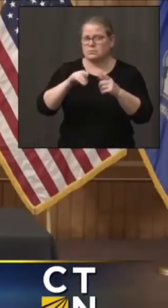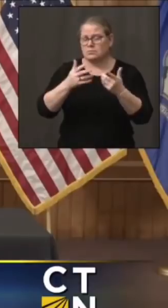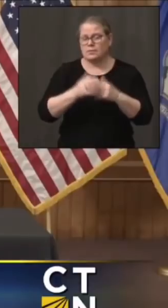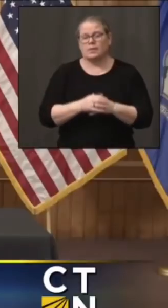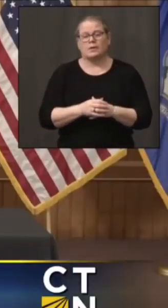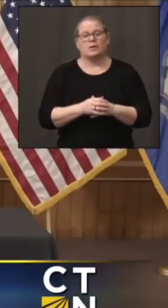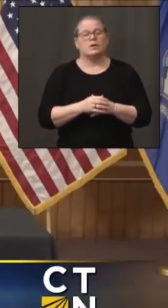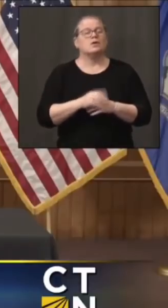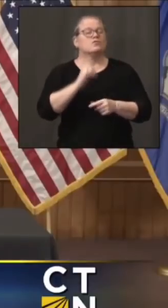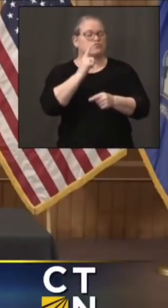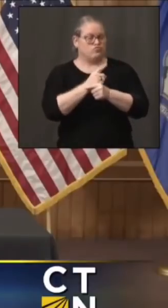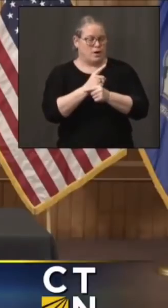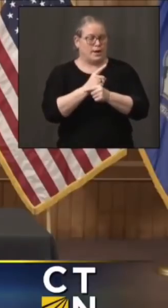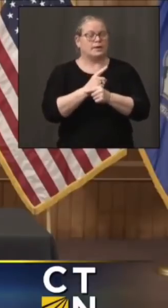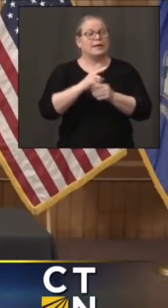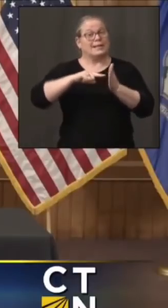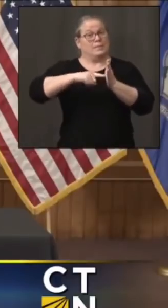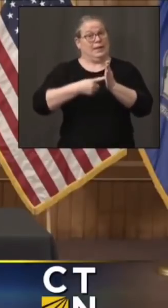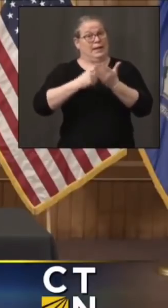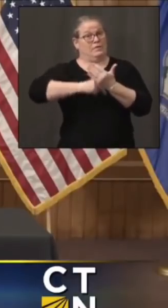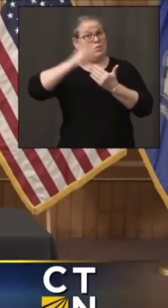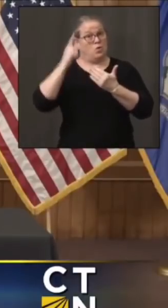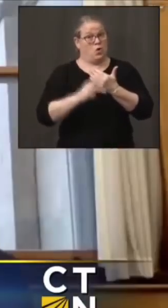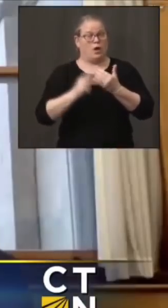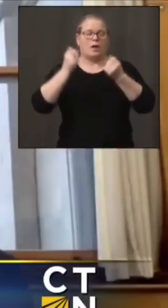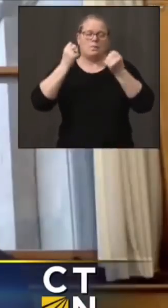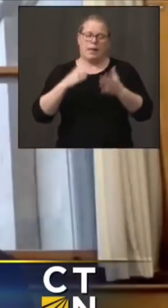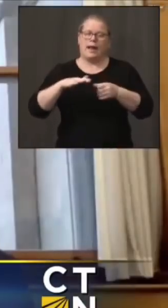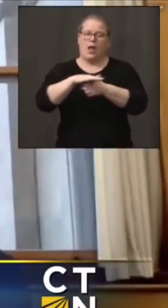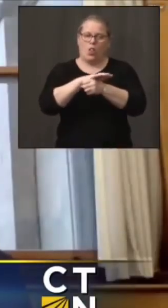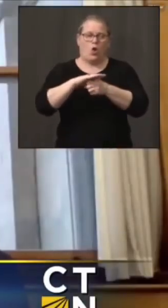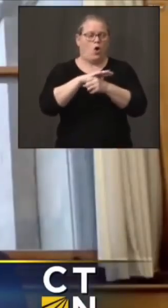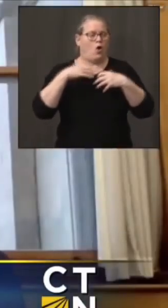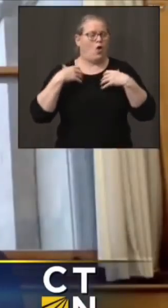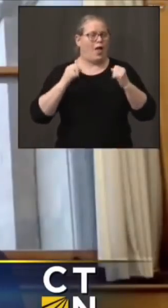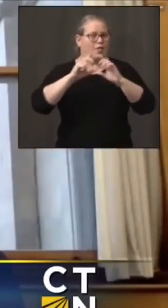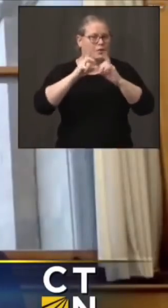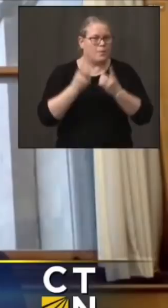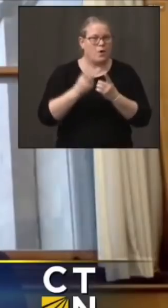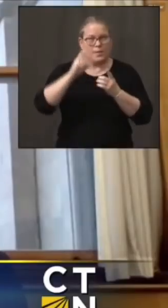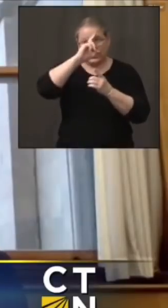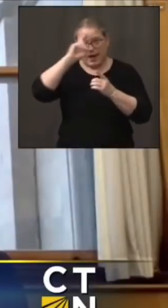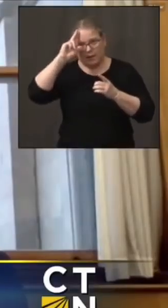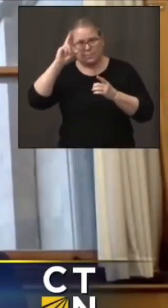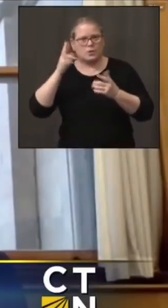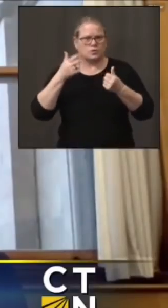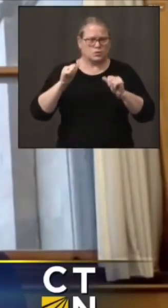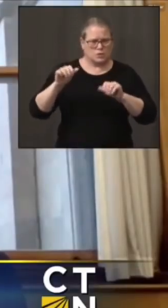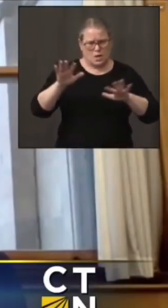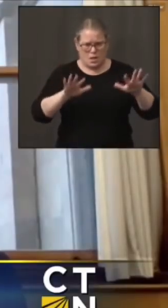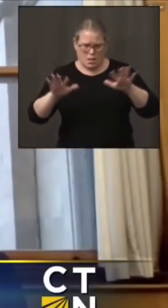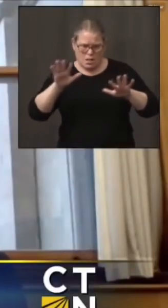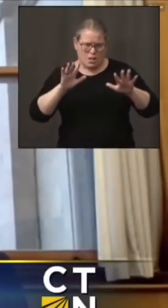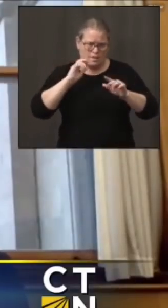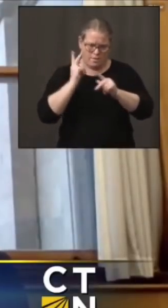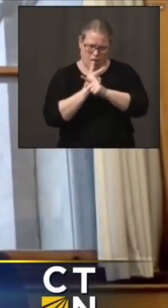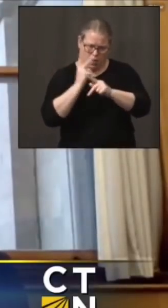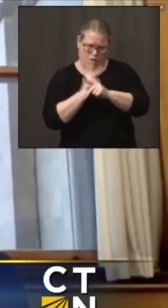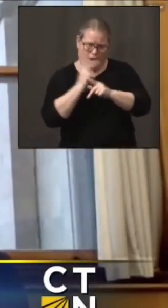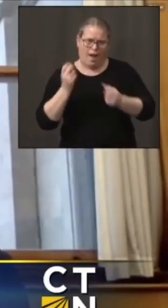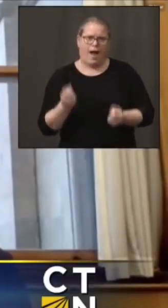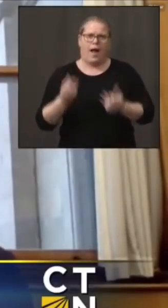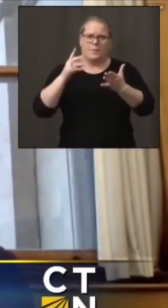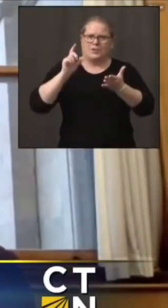It's in early days of the program, so a lot of the local health departments, the hospital systems, they're feeling out, what their capacity is and standing that up. And